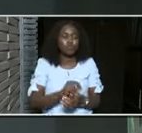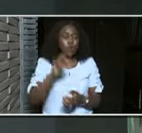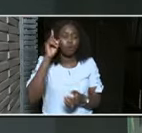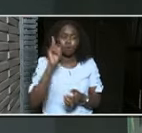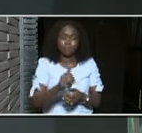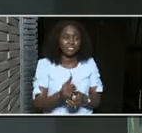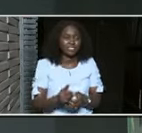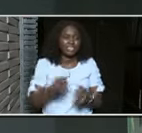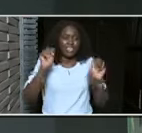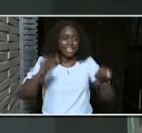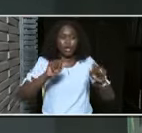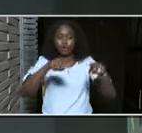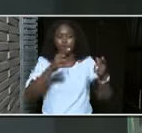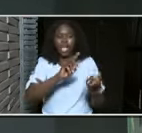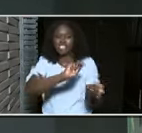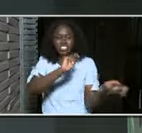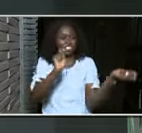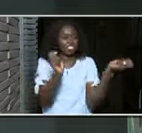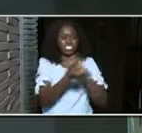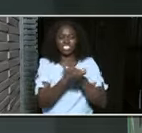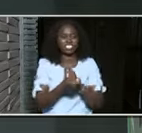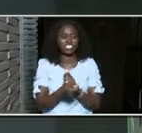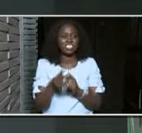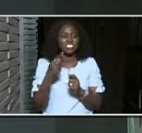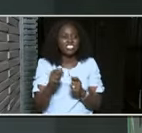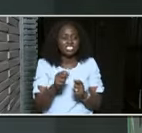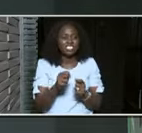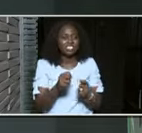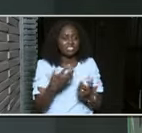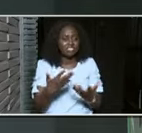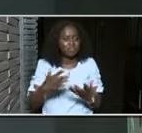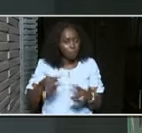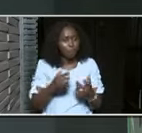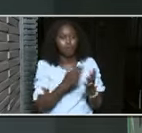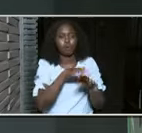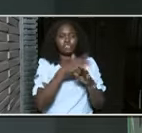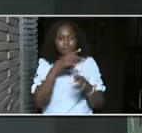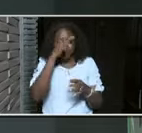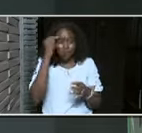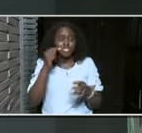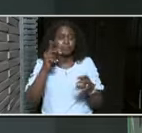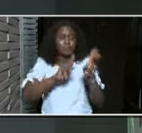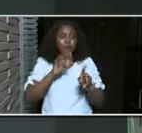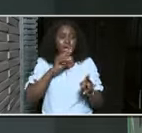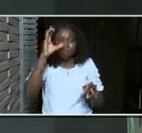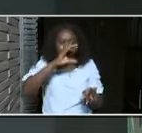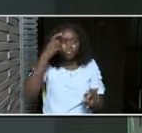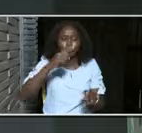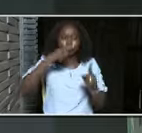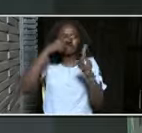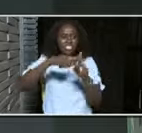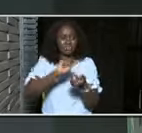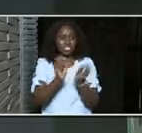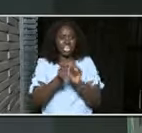can go and change the trend now, because people have accepted. People are looking for positive change, especially those